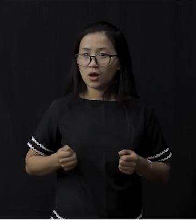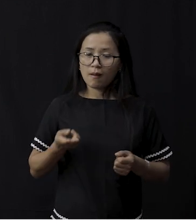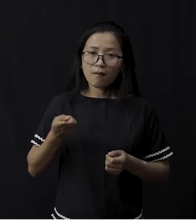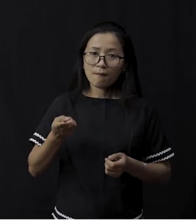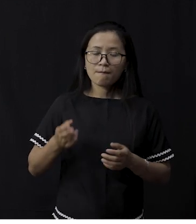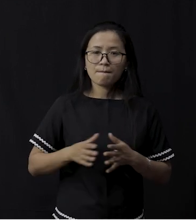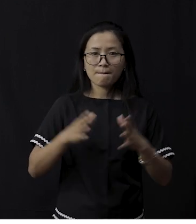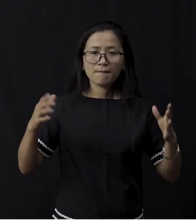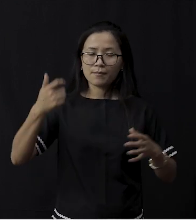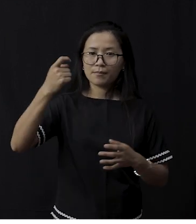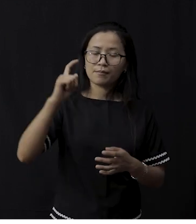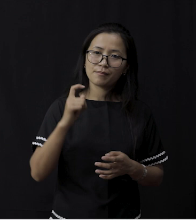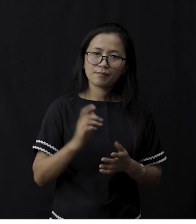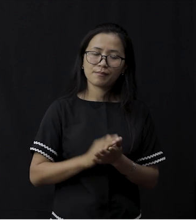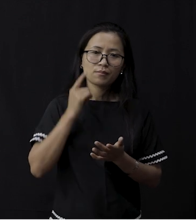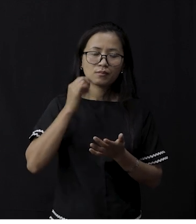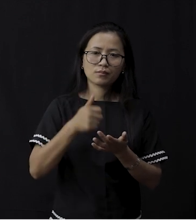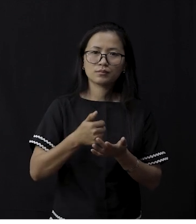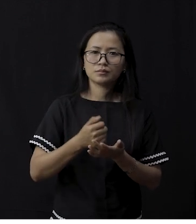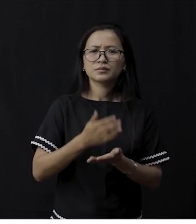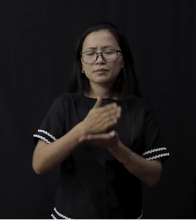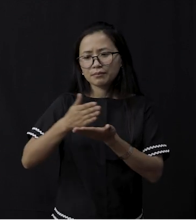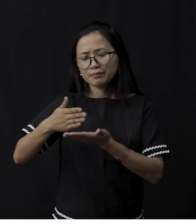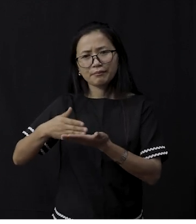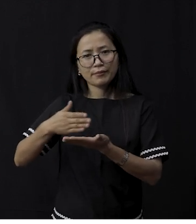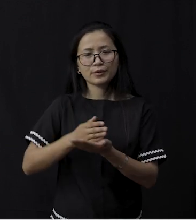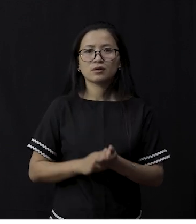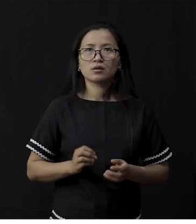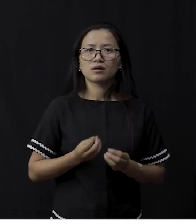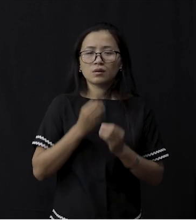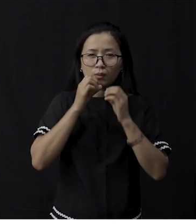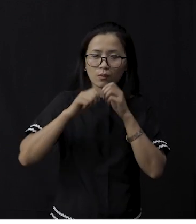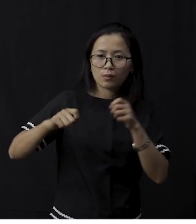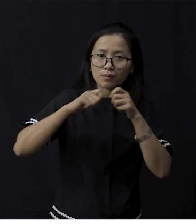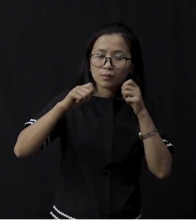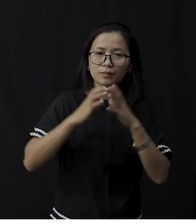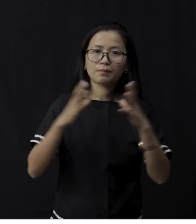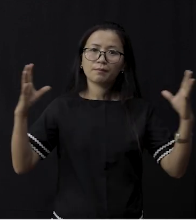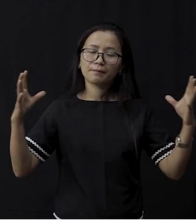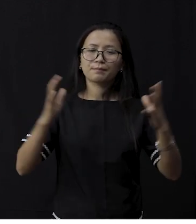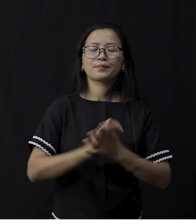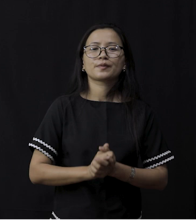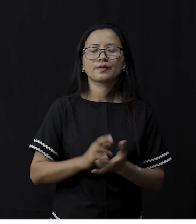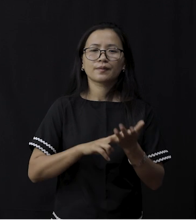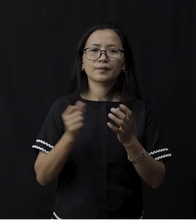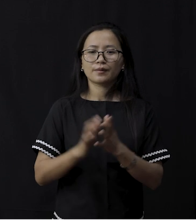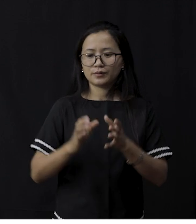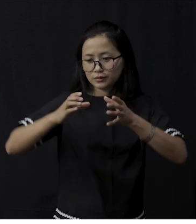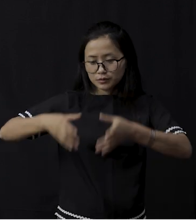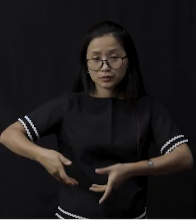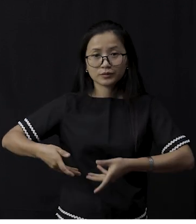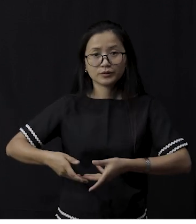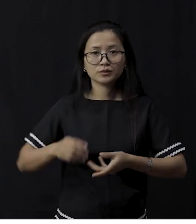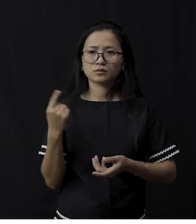a pencil, and the birthday balloons that you enjoy bursting, that's again a noun. Your shoes that you